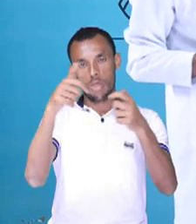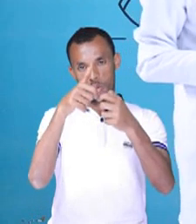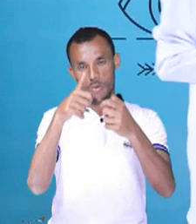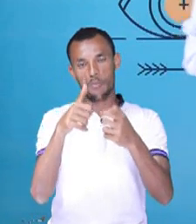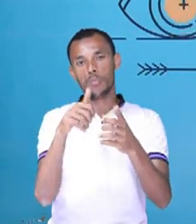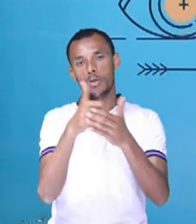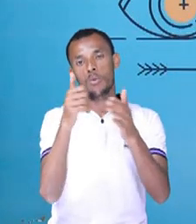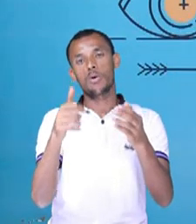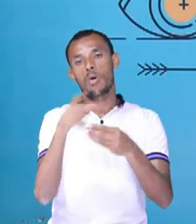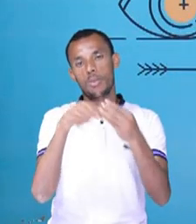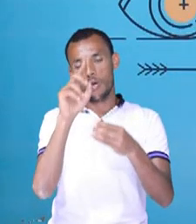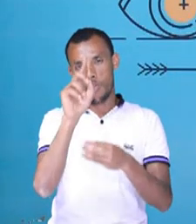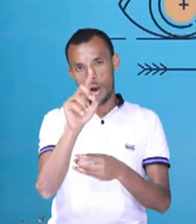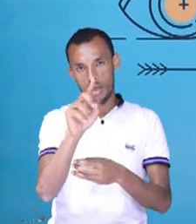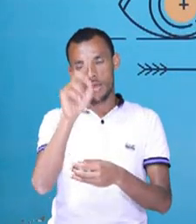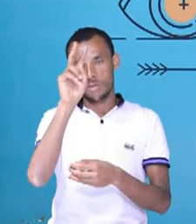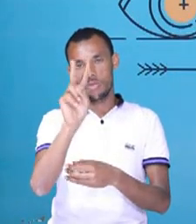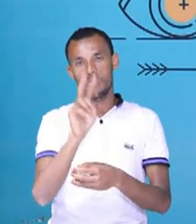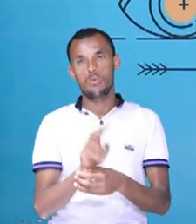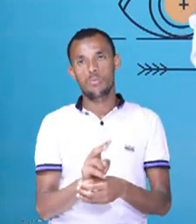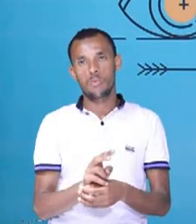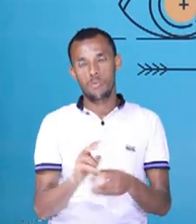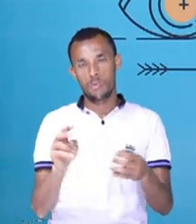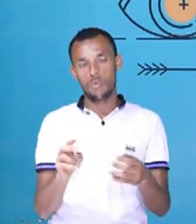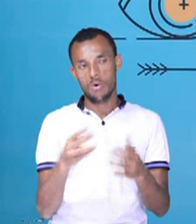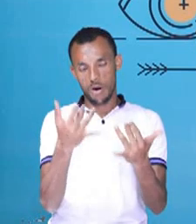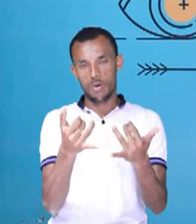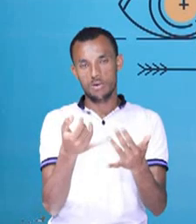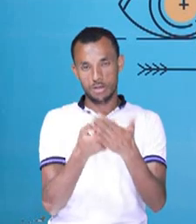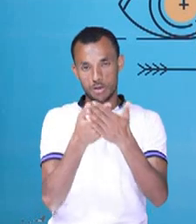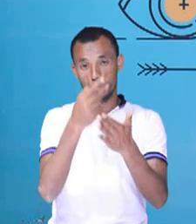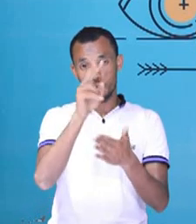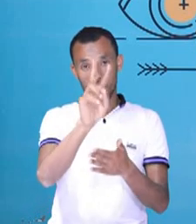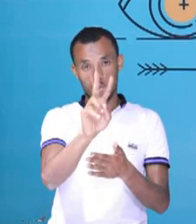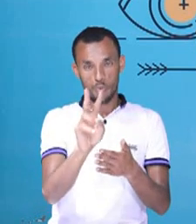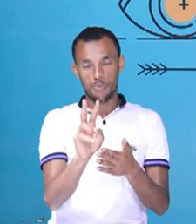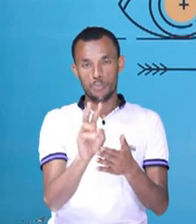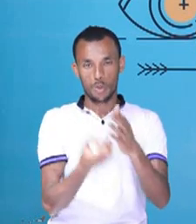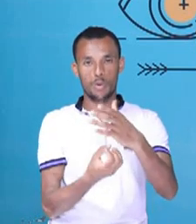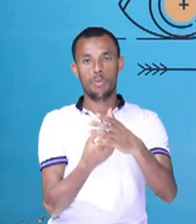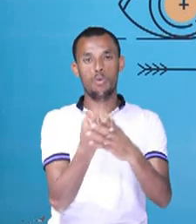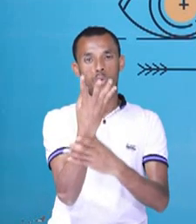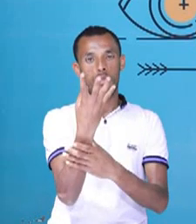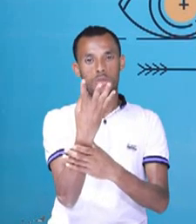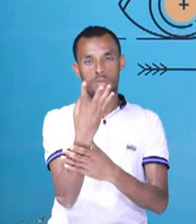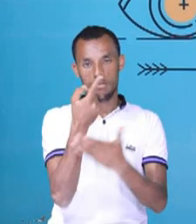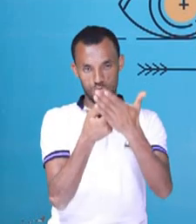2 atomic orbital. 1, 2. Now, this two is produces this one.